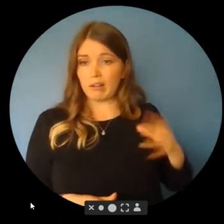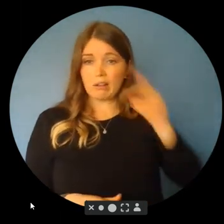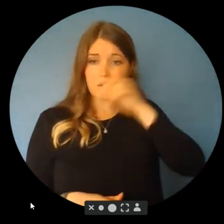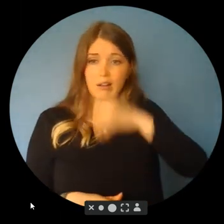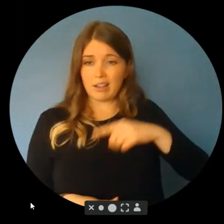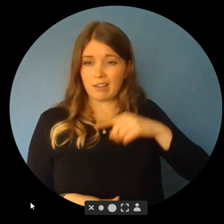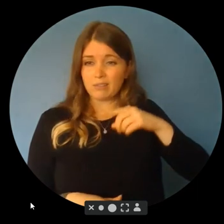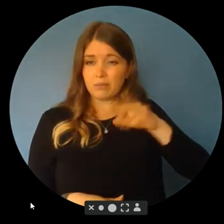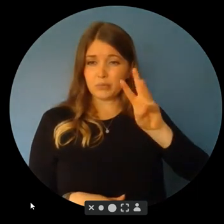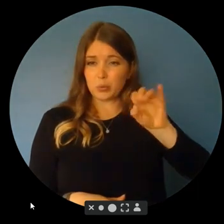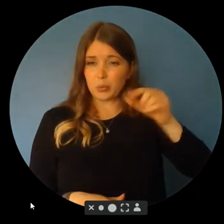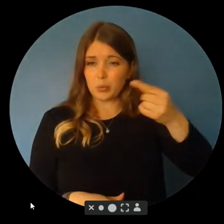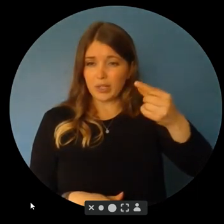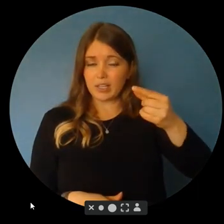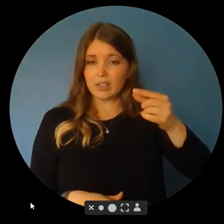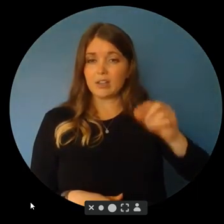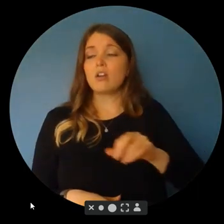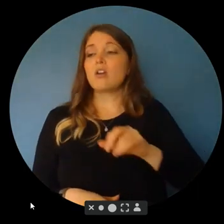chance.